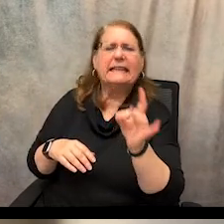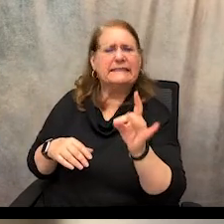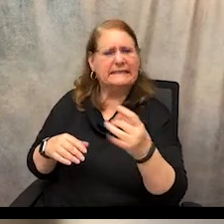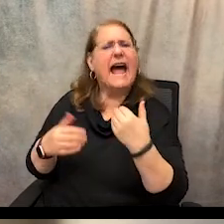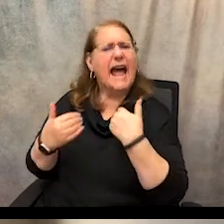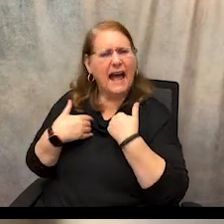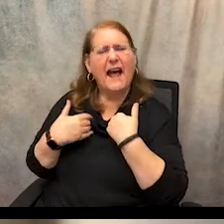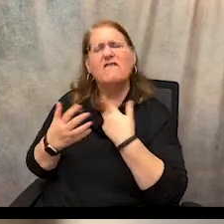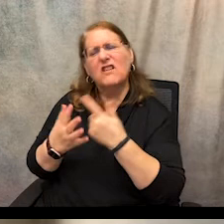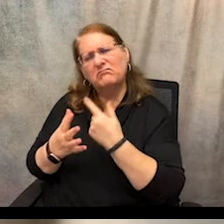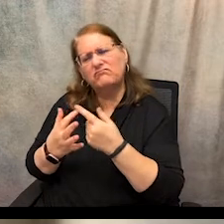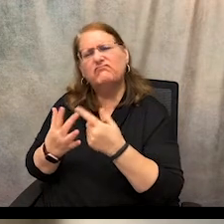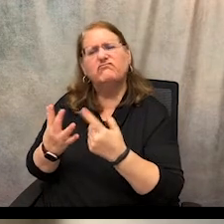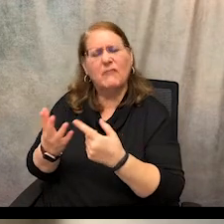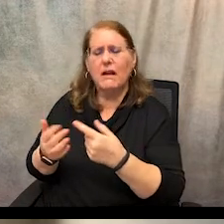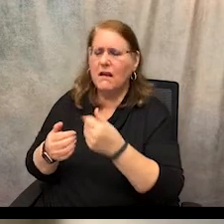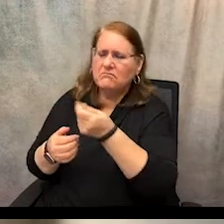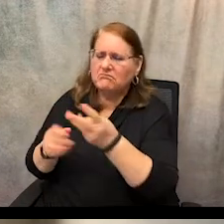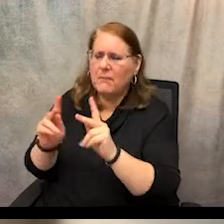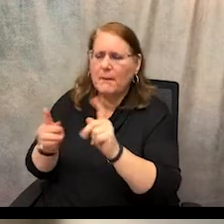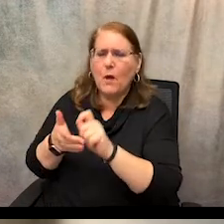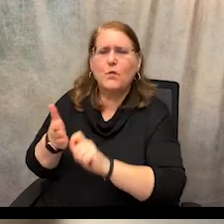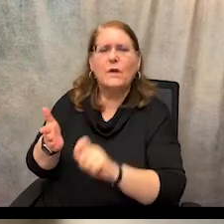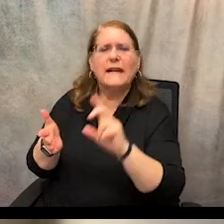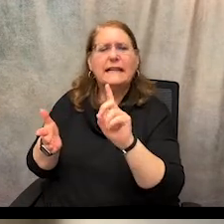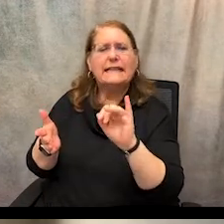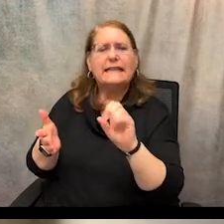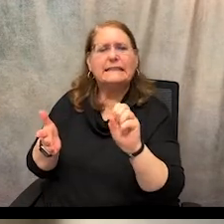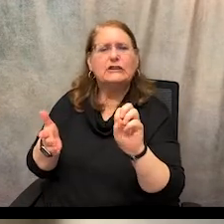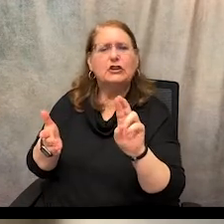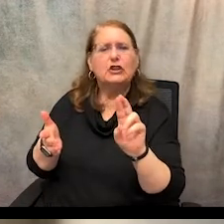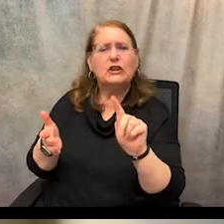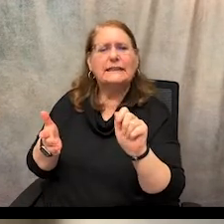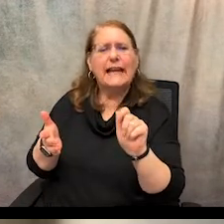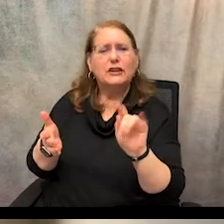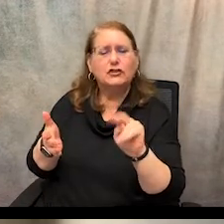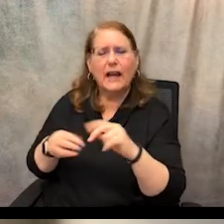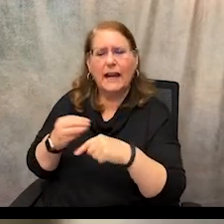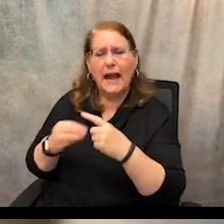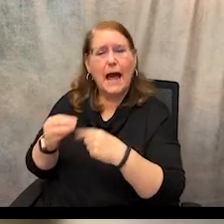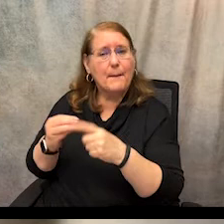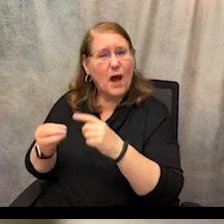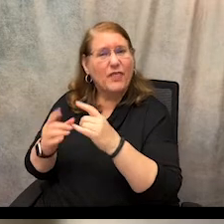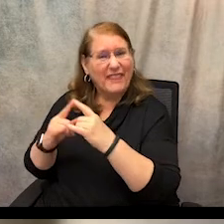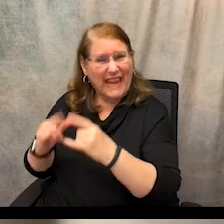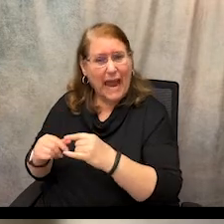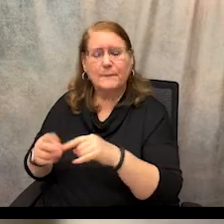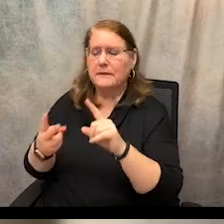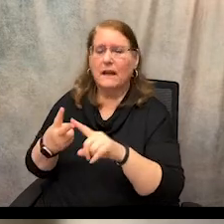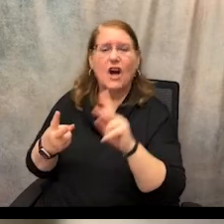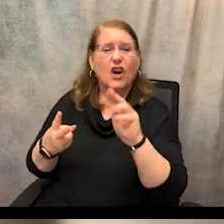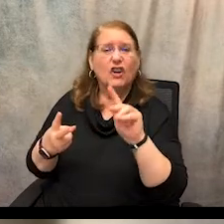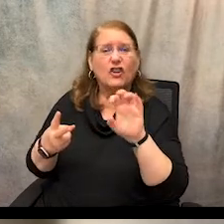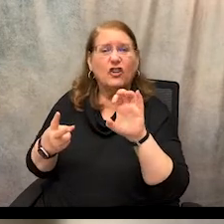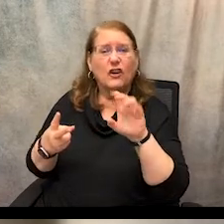was created. Some folks wrote dissertations about the camps. Eric Koch published his own book